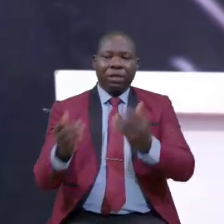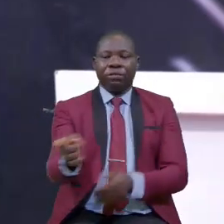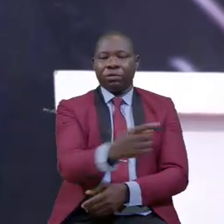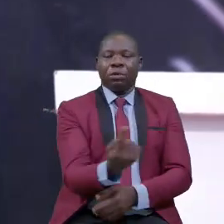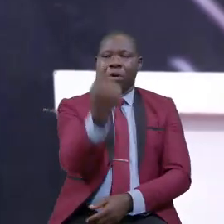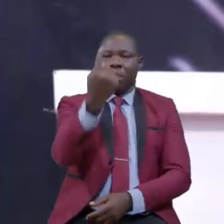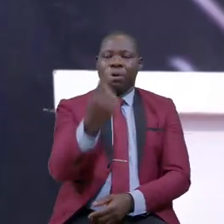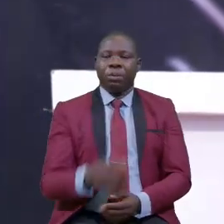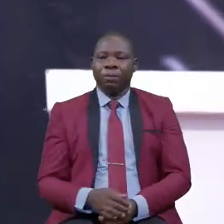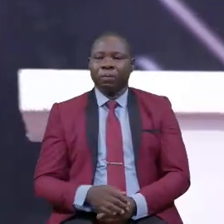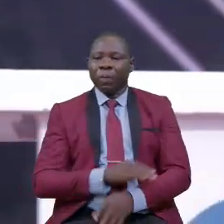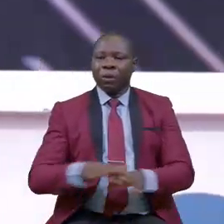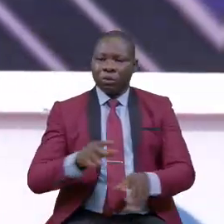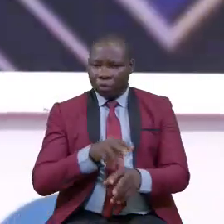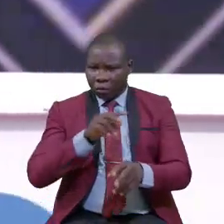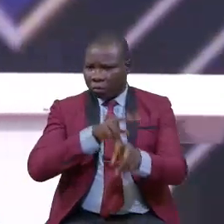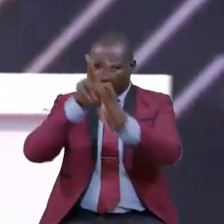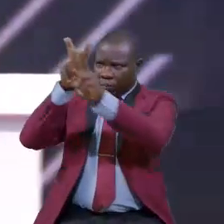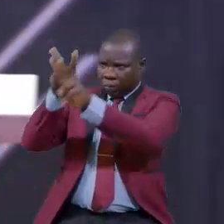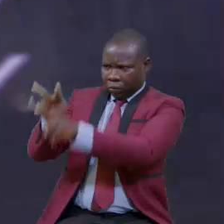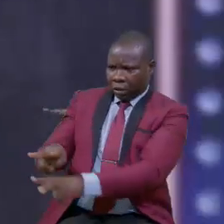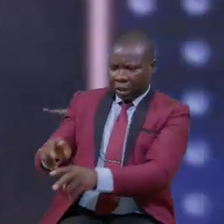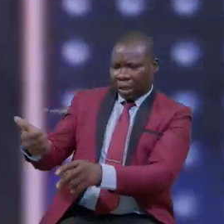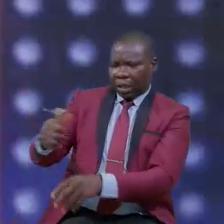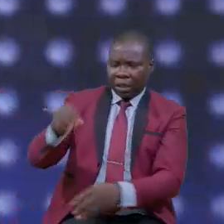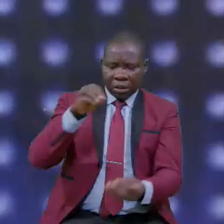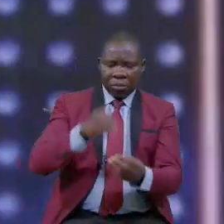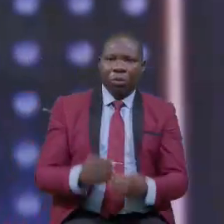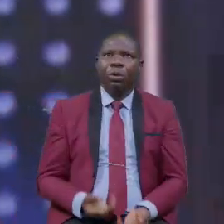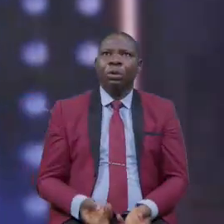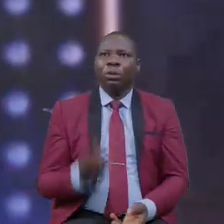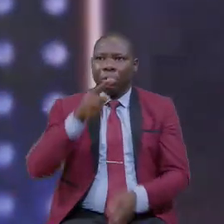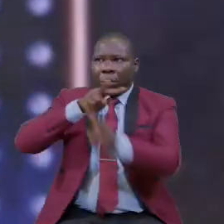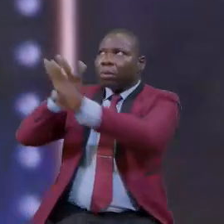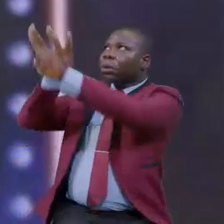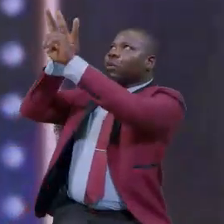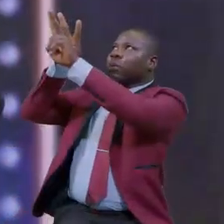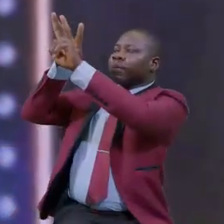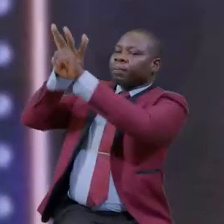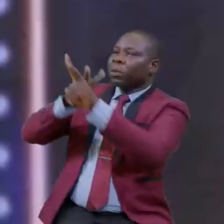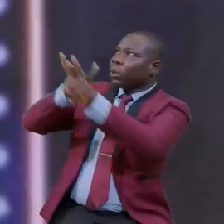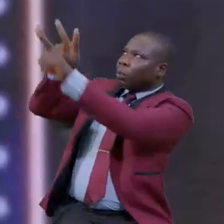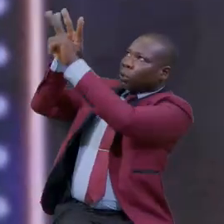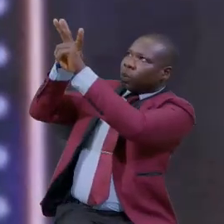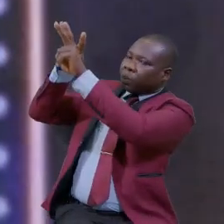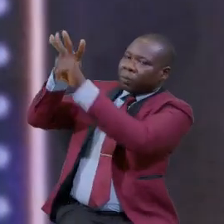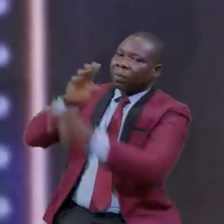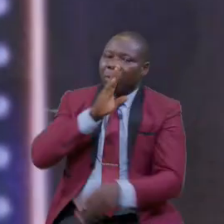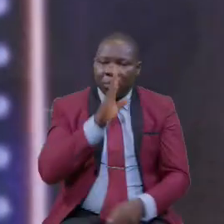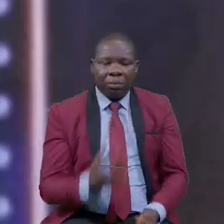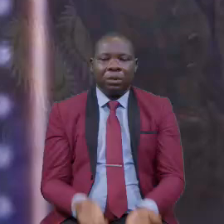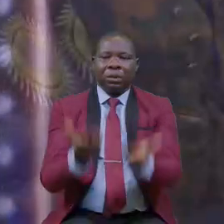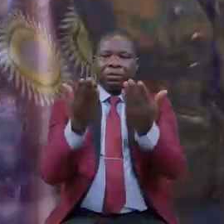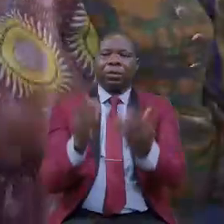Don't Look Down anymore look up look up look up you're lied